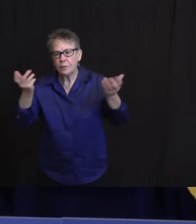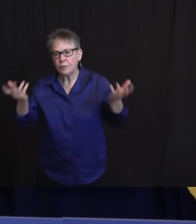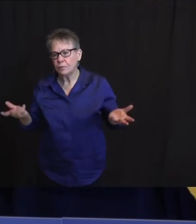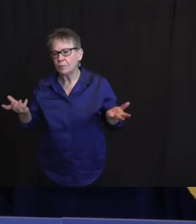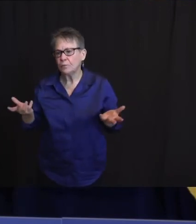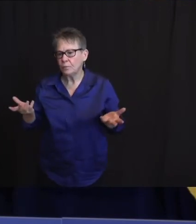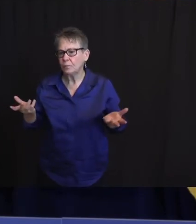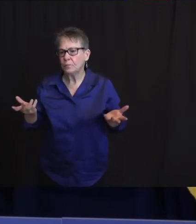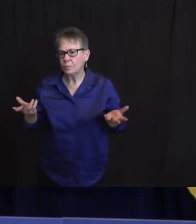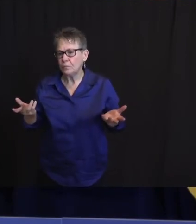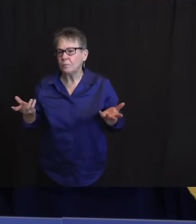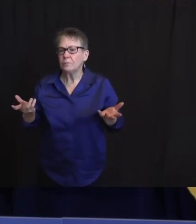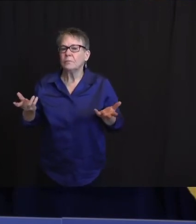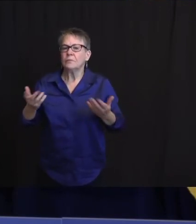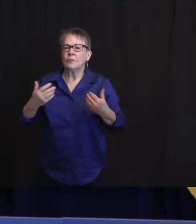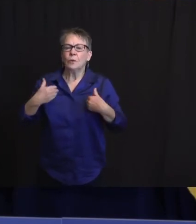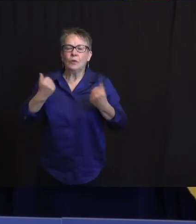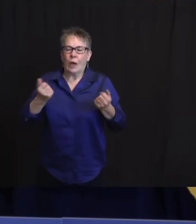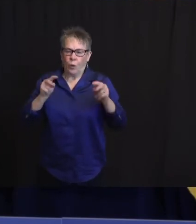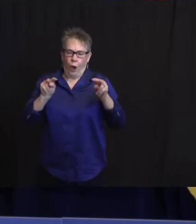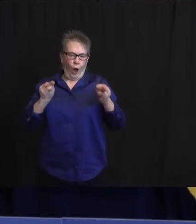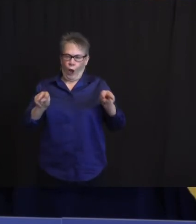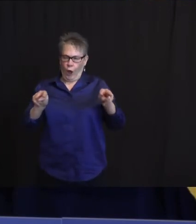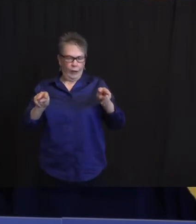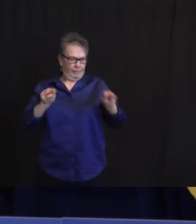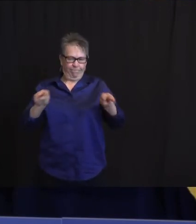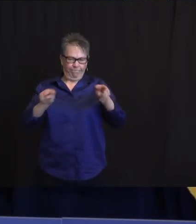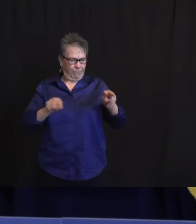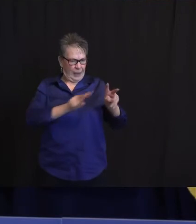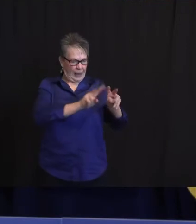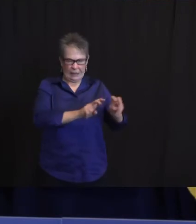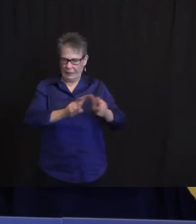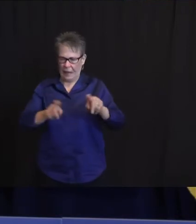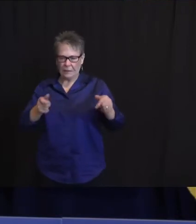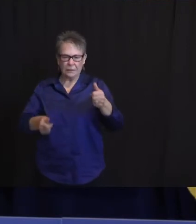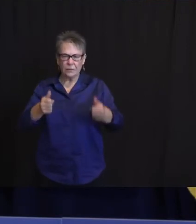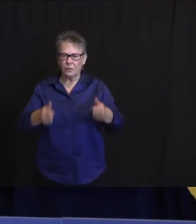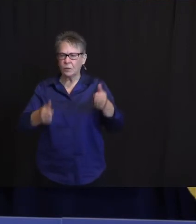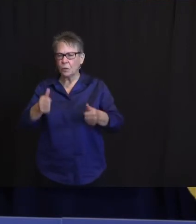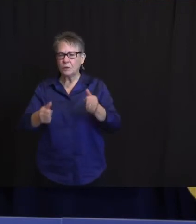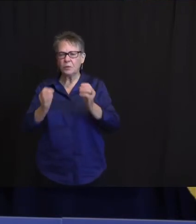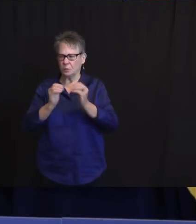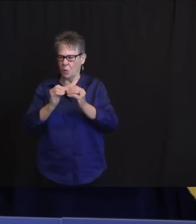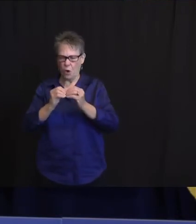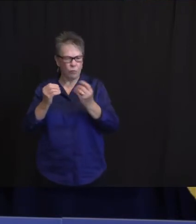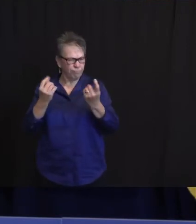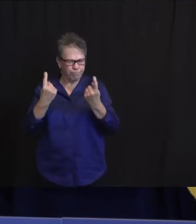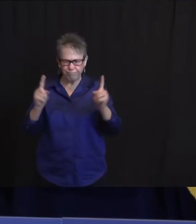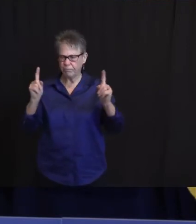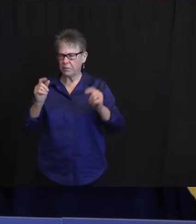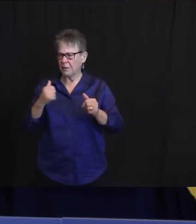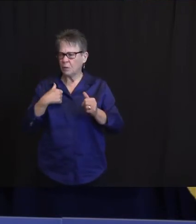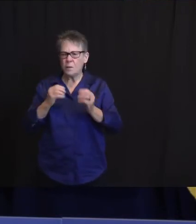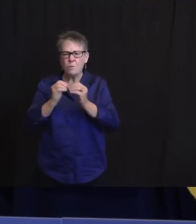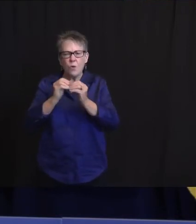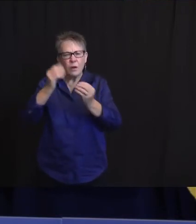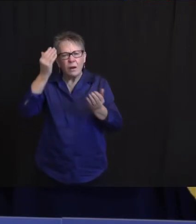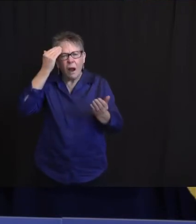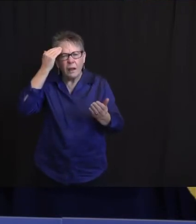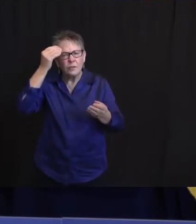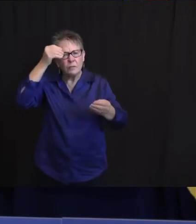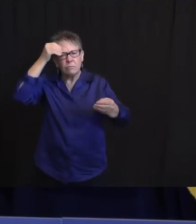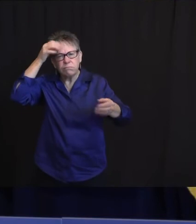conducted and those coming back positive to enhance our knowledge of disease spread in the state. Moving